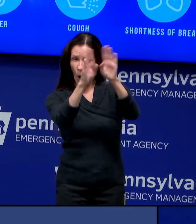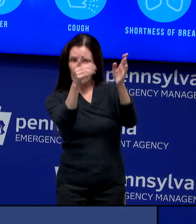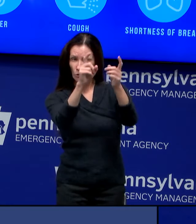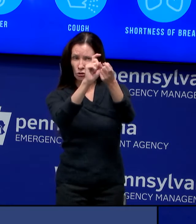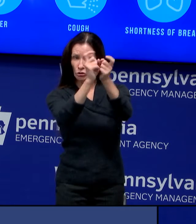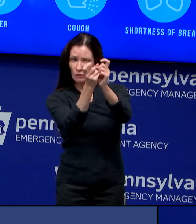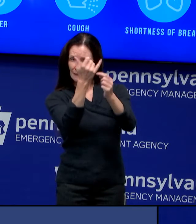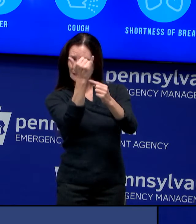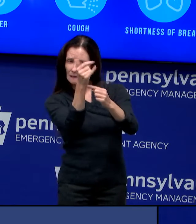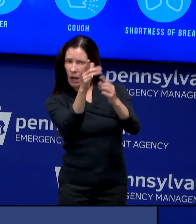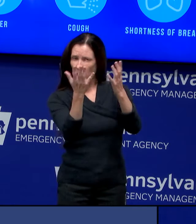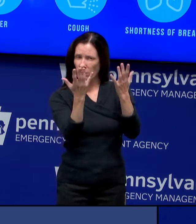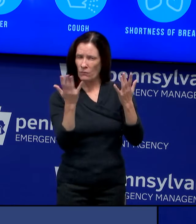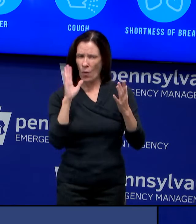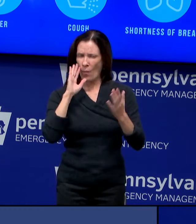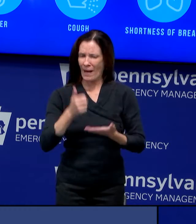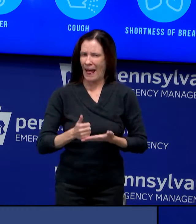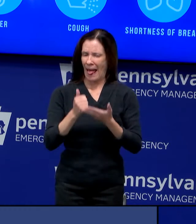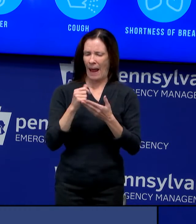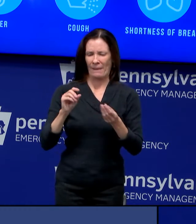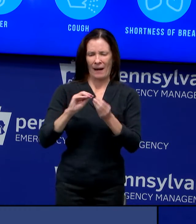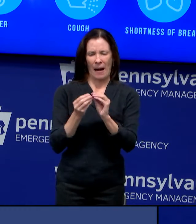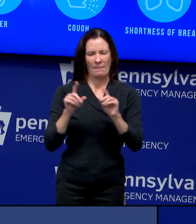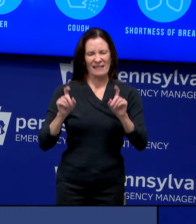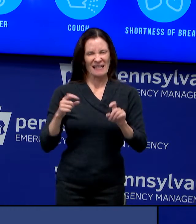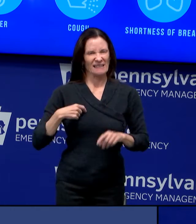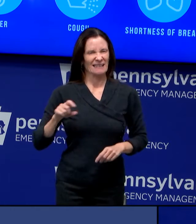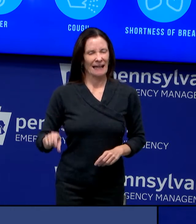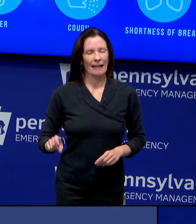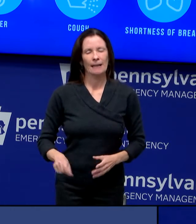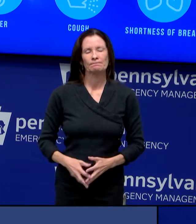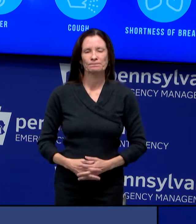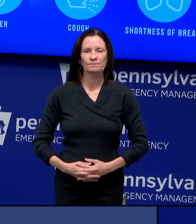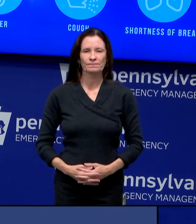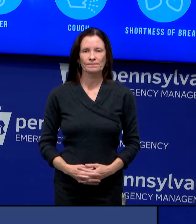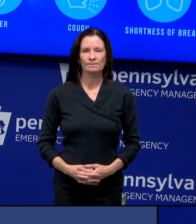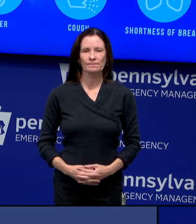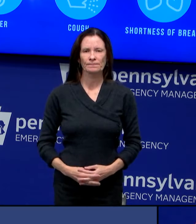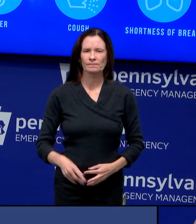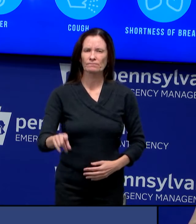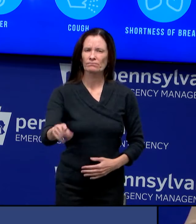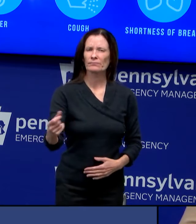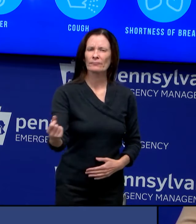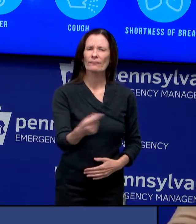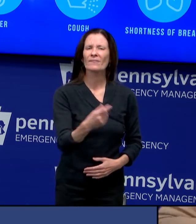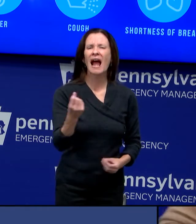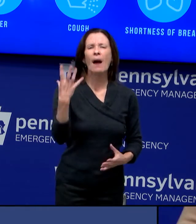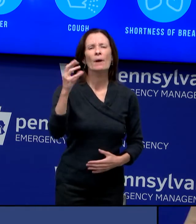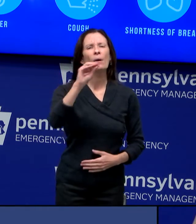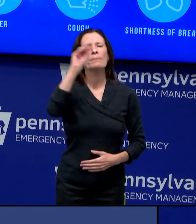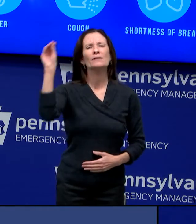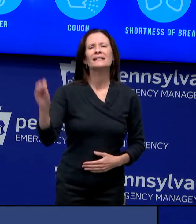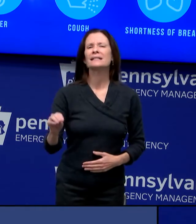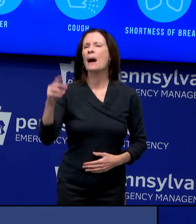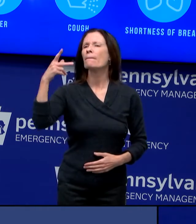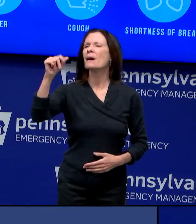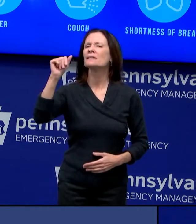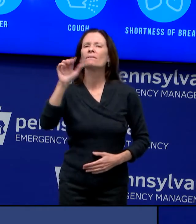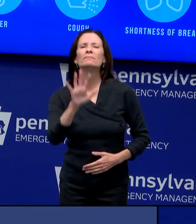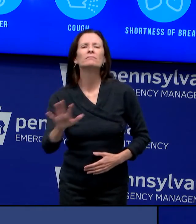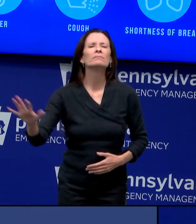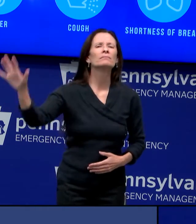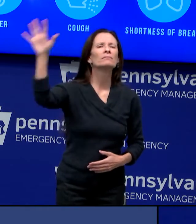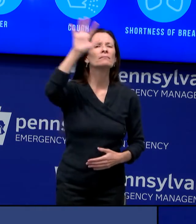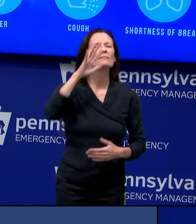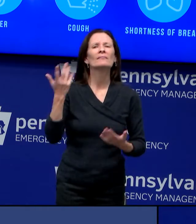total population should be tested before reopening the state is considered safe? I don't have a specific percentage of the population, and